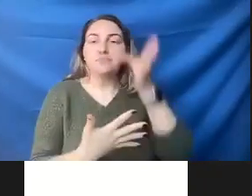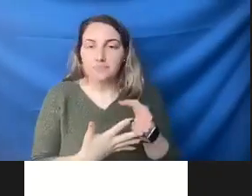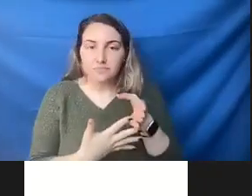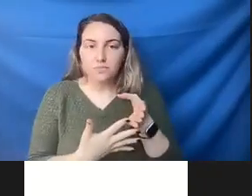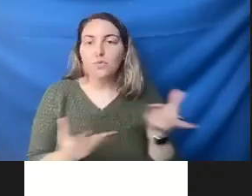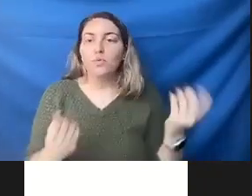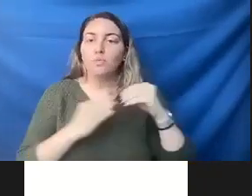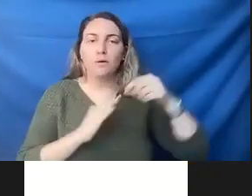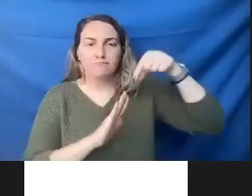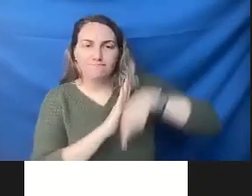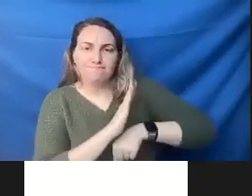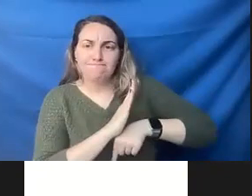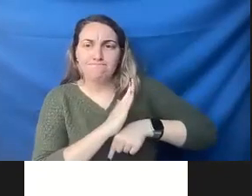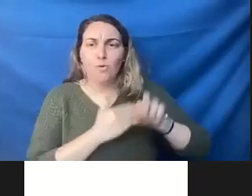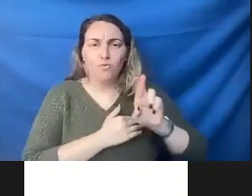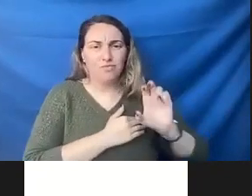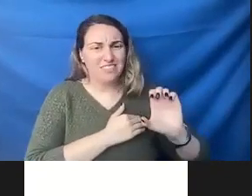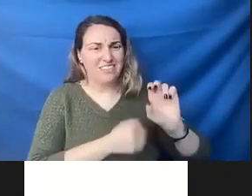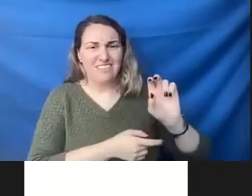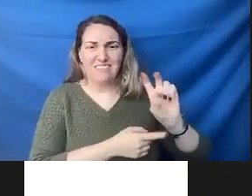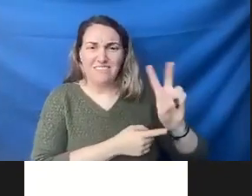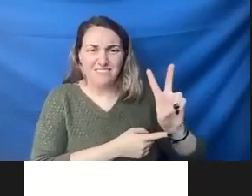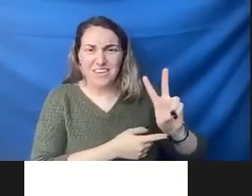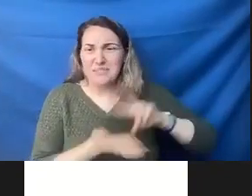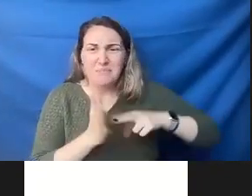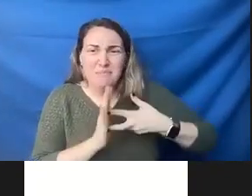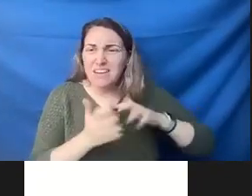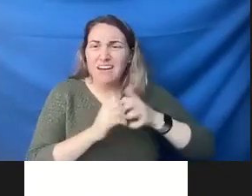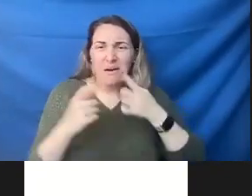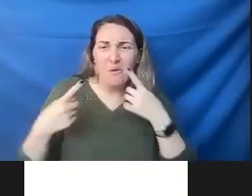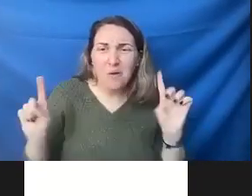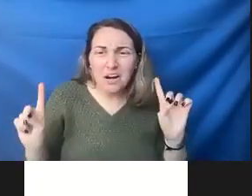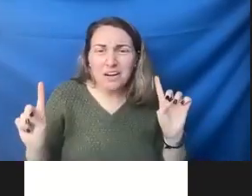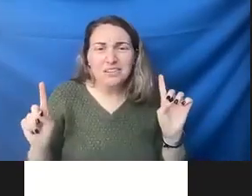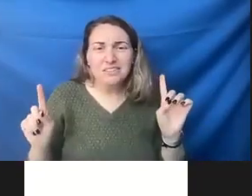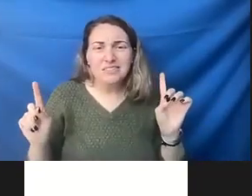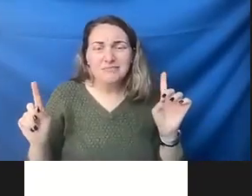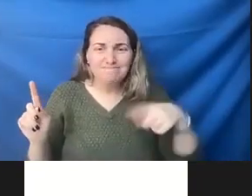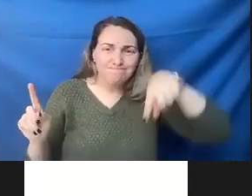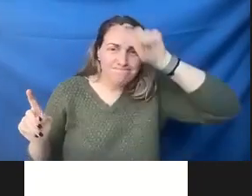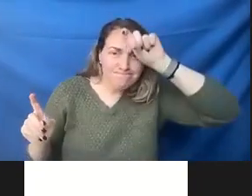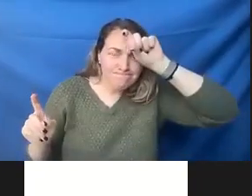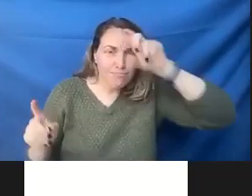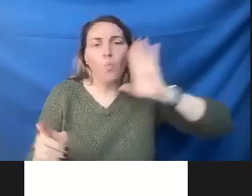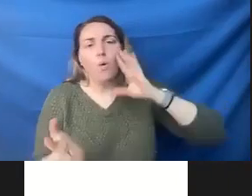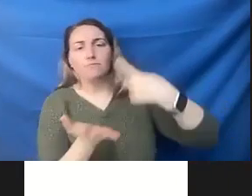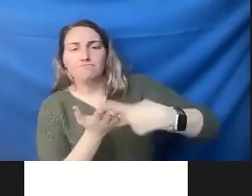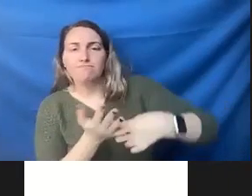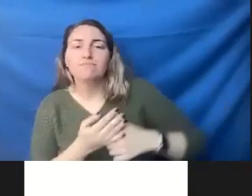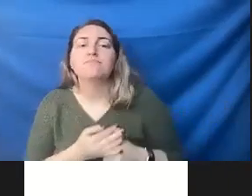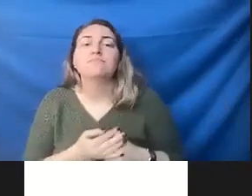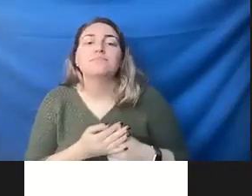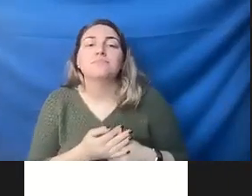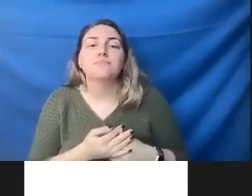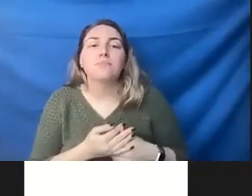more detail about what ranked choice voting is, how it works, and the main questions that some voters have. Then, because this